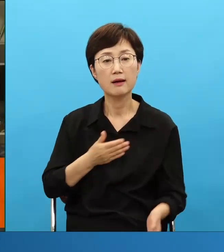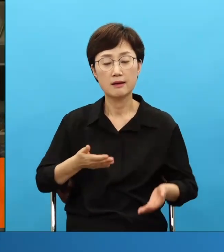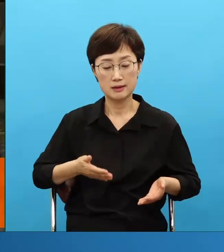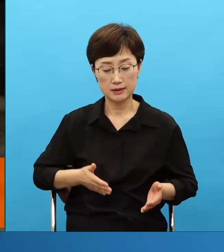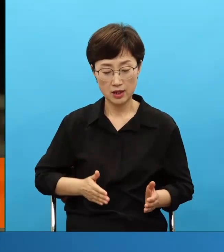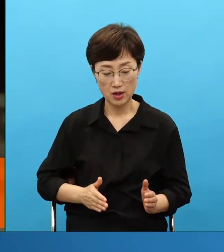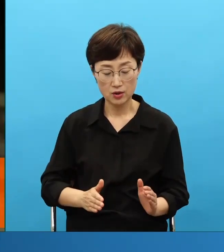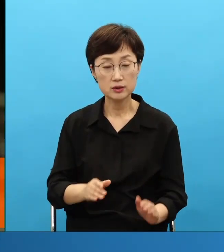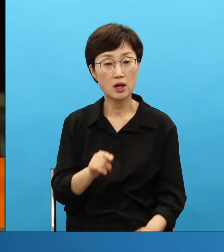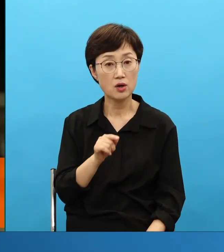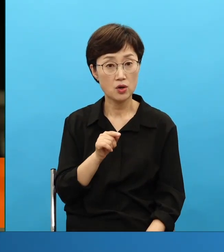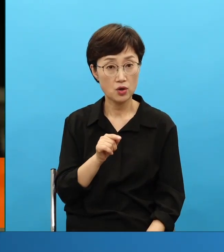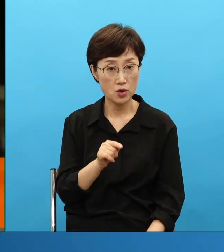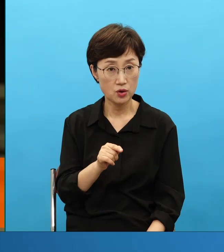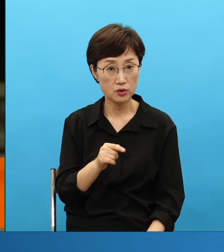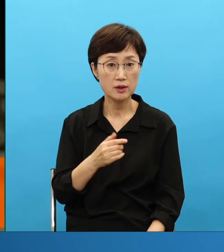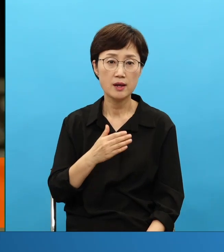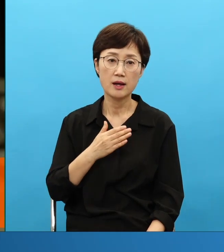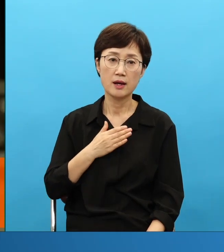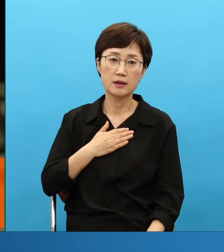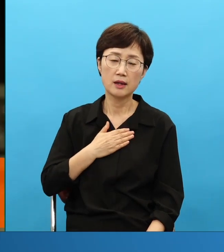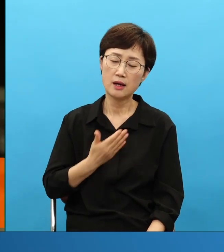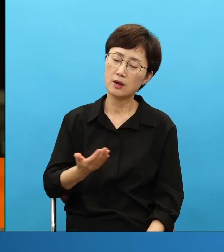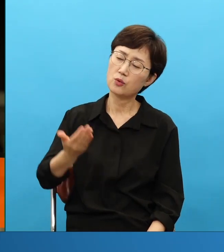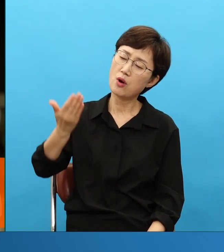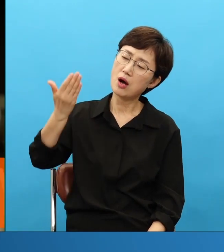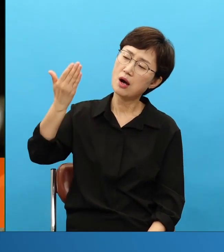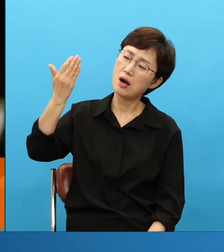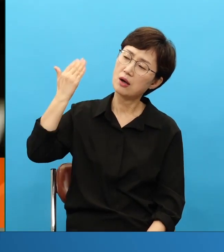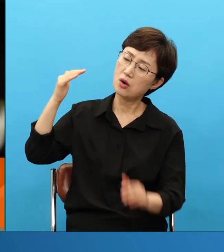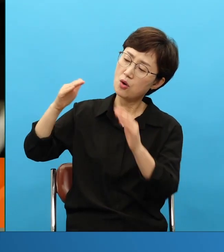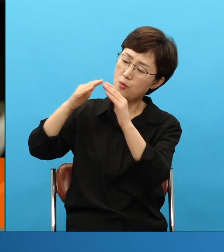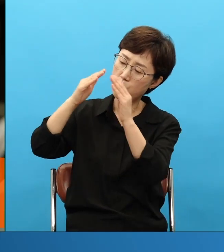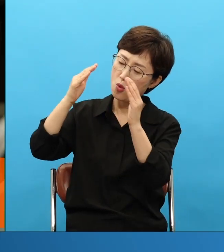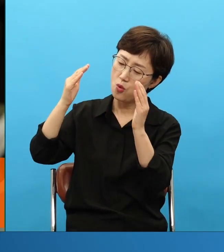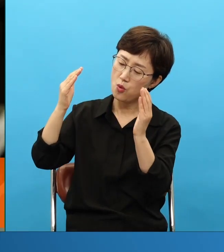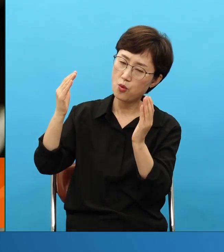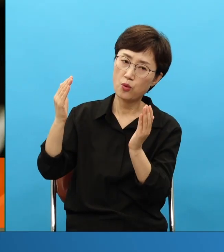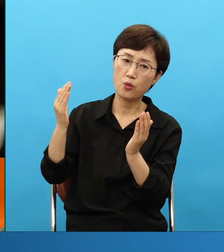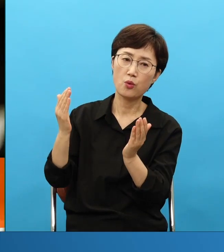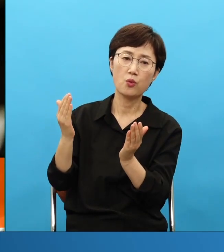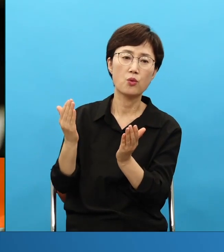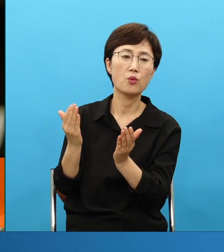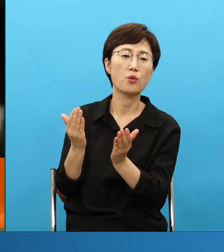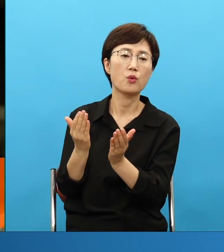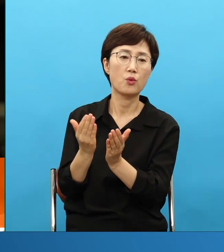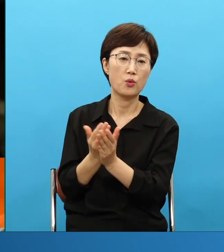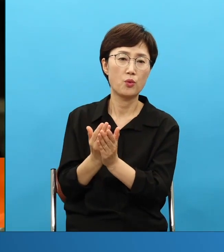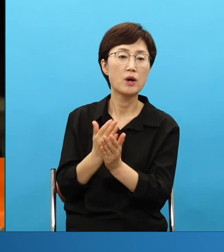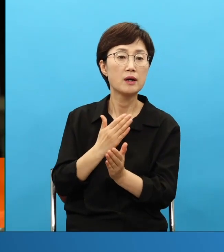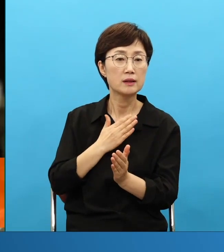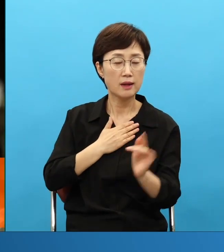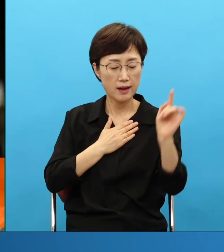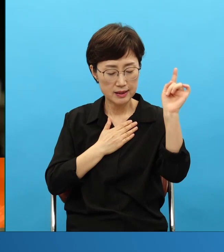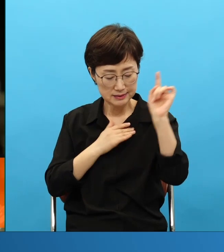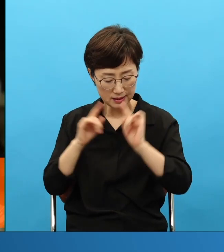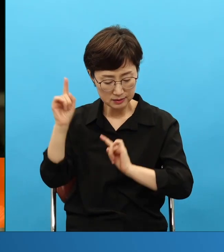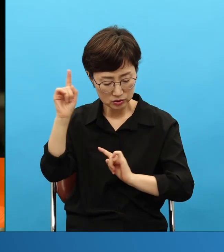Everything about my life, from the day when I was born, all